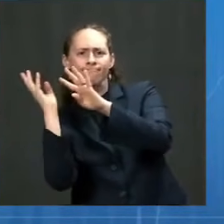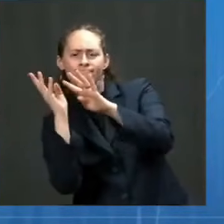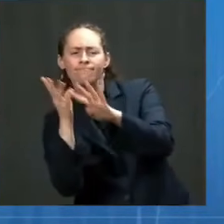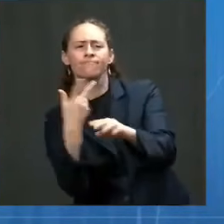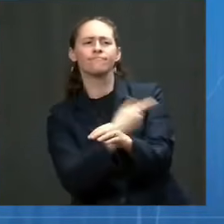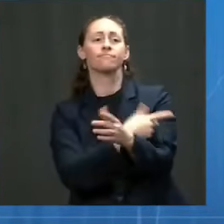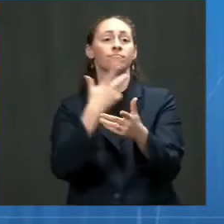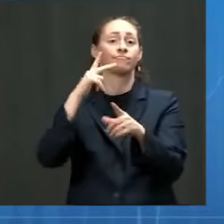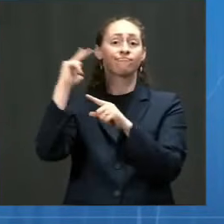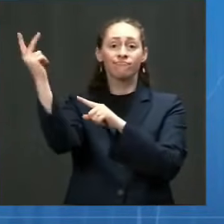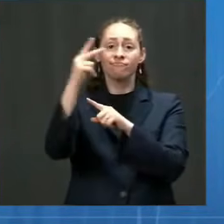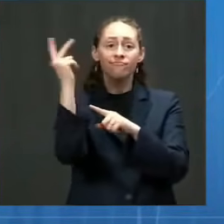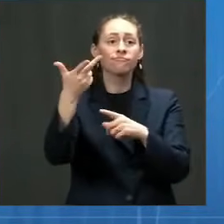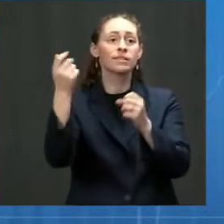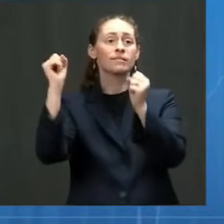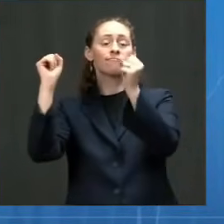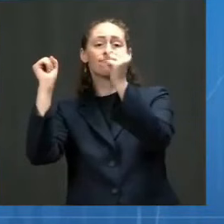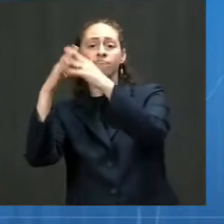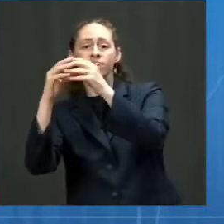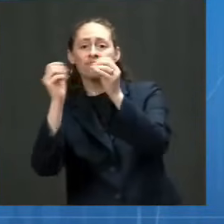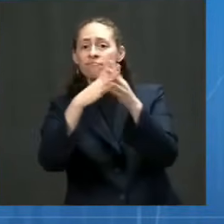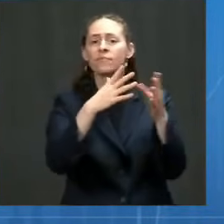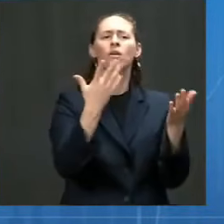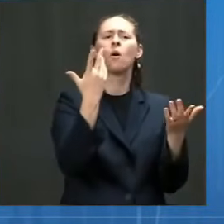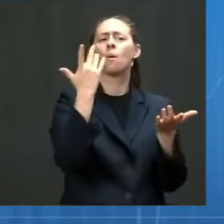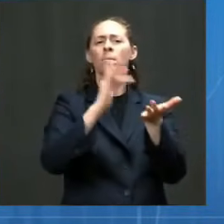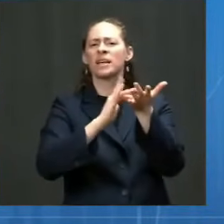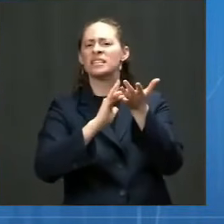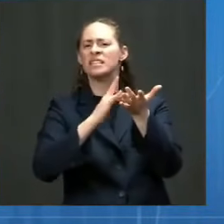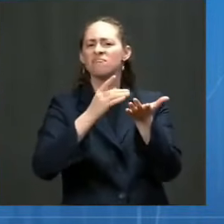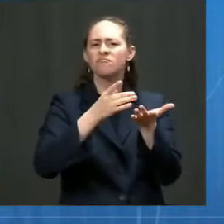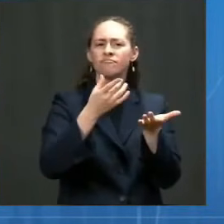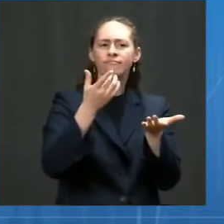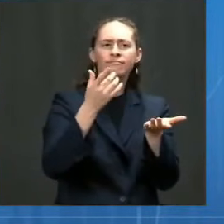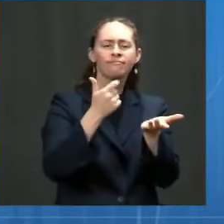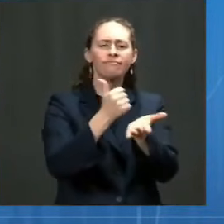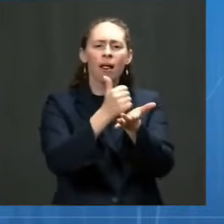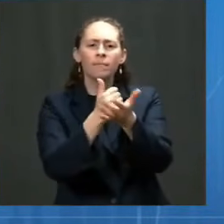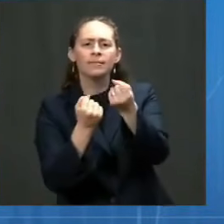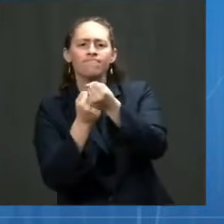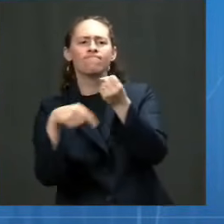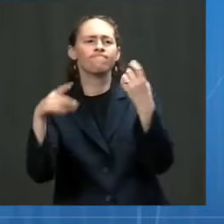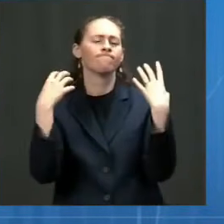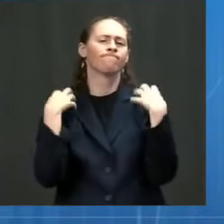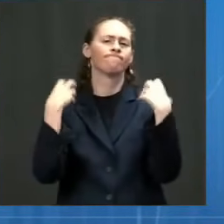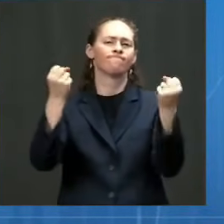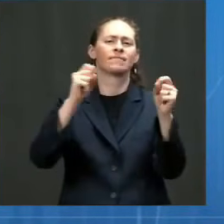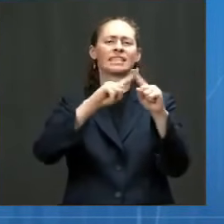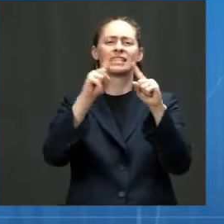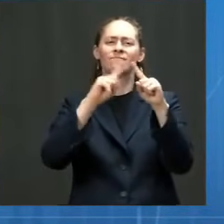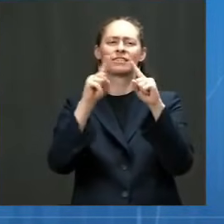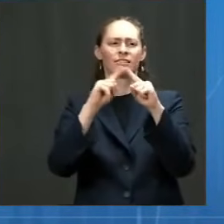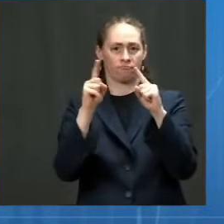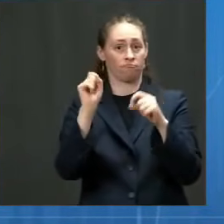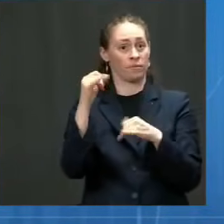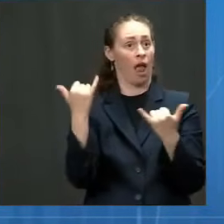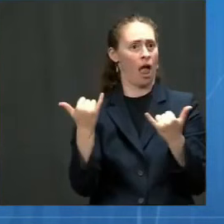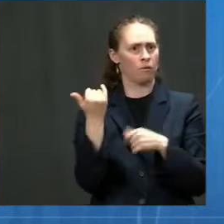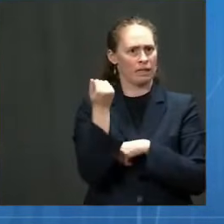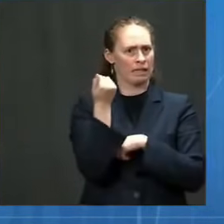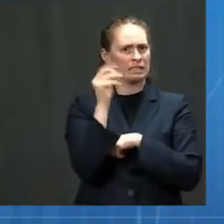therapeutics, also assessing and helping out on hospital capacity. So 16 states across a whole range